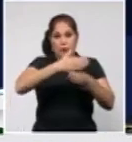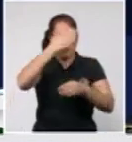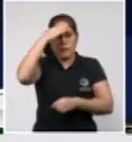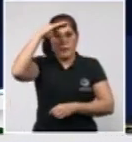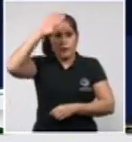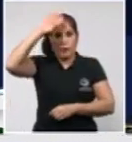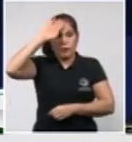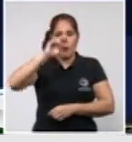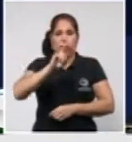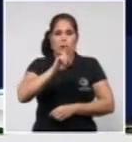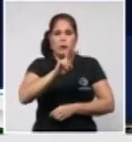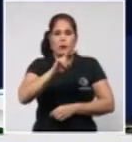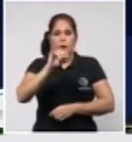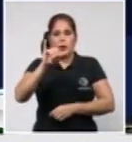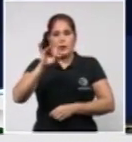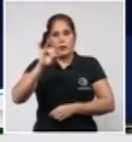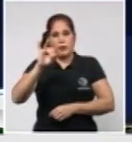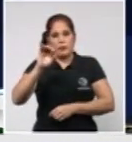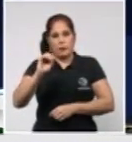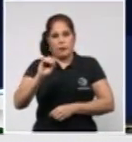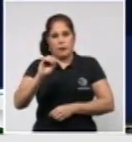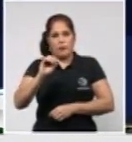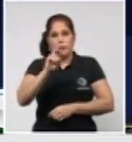276 in Santiago de Cubas,